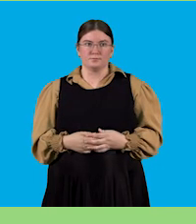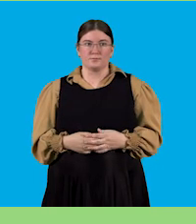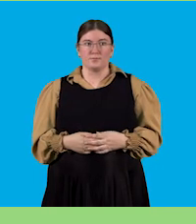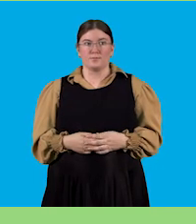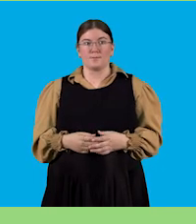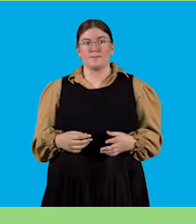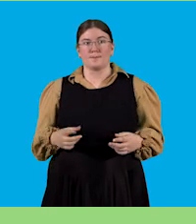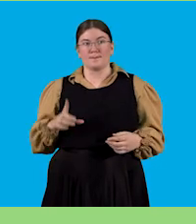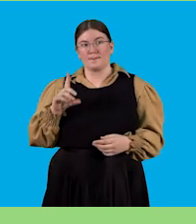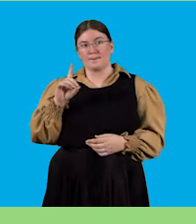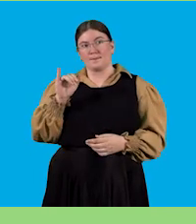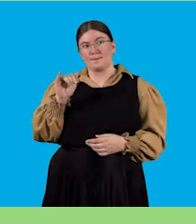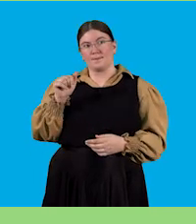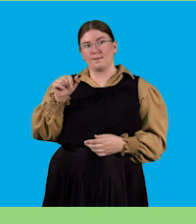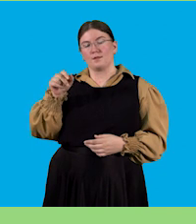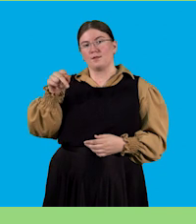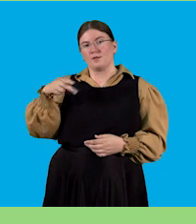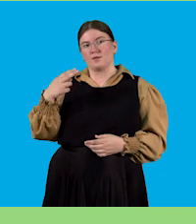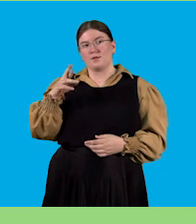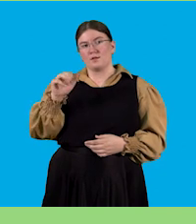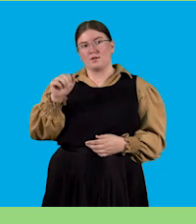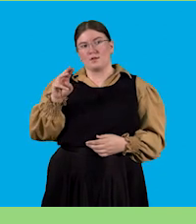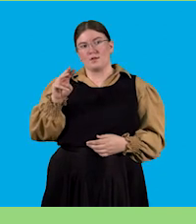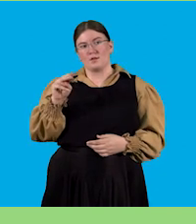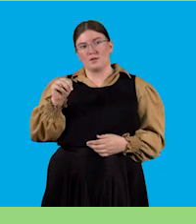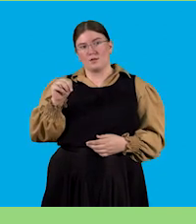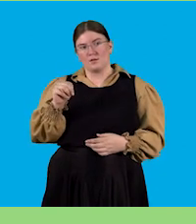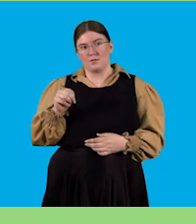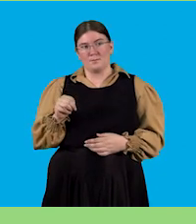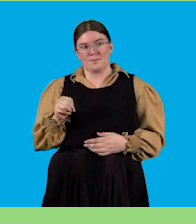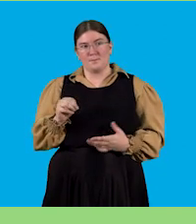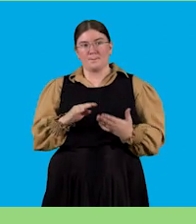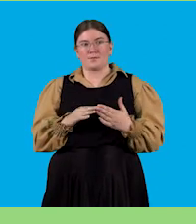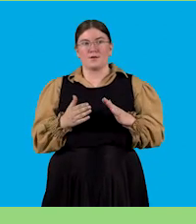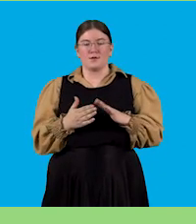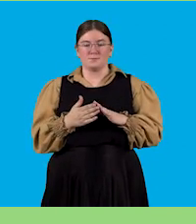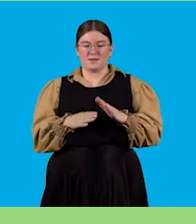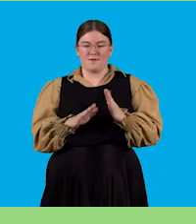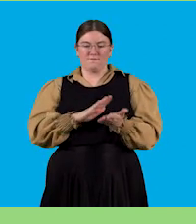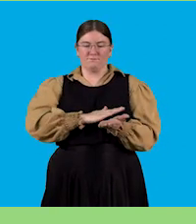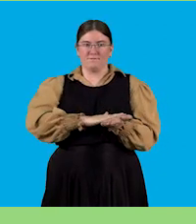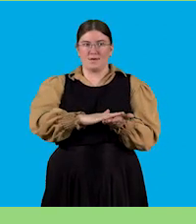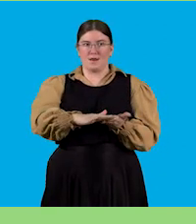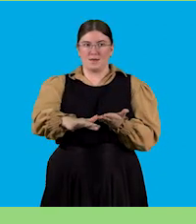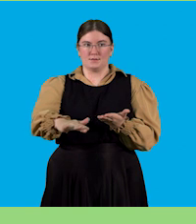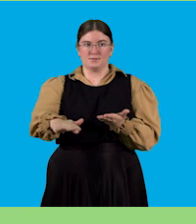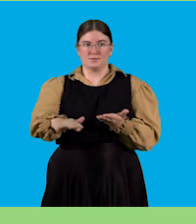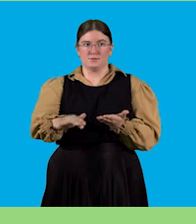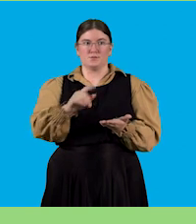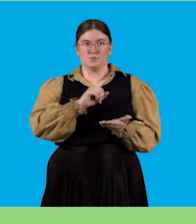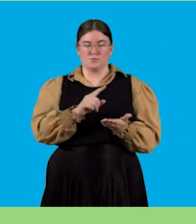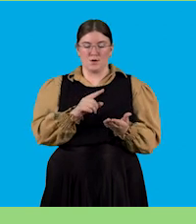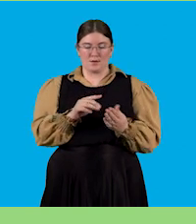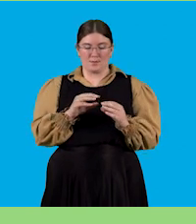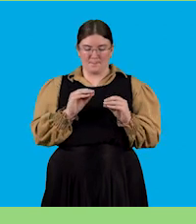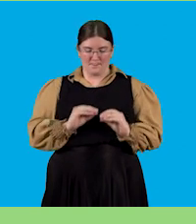diaphragm contracts, meaning it will become flat and it flattens, causing